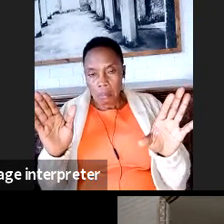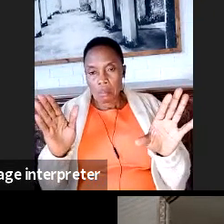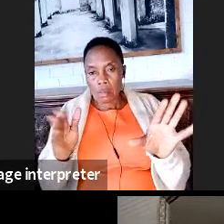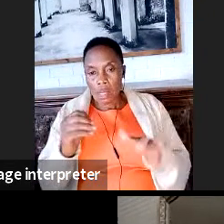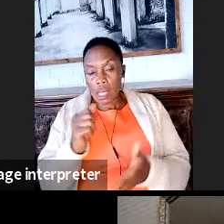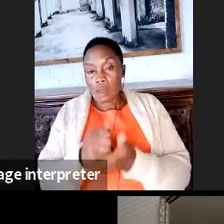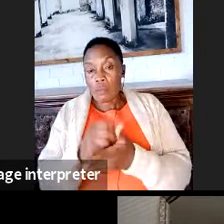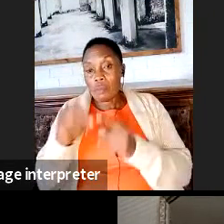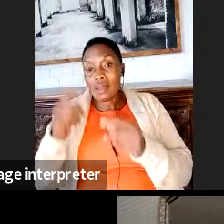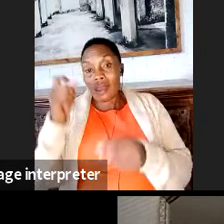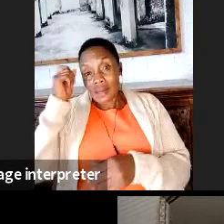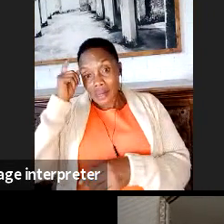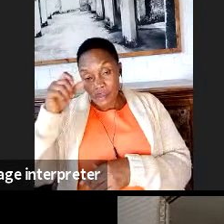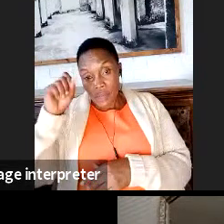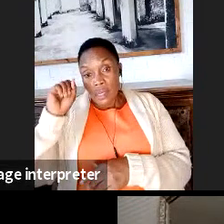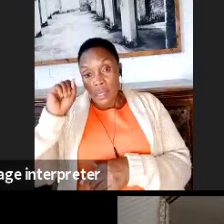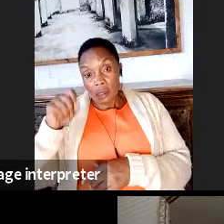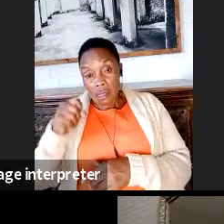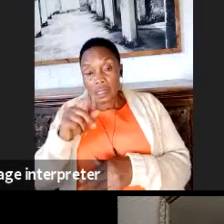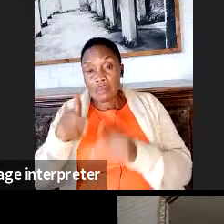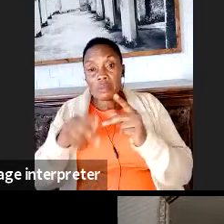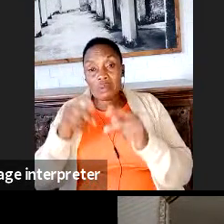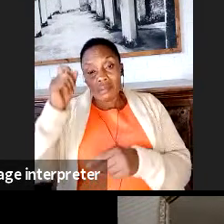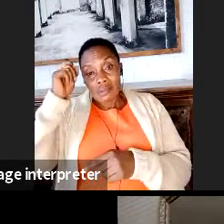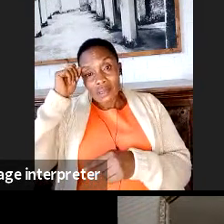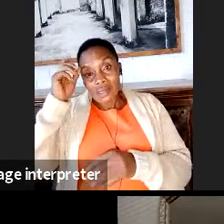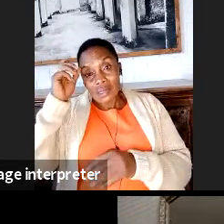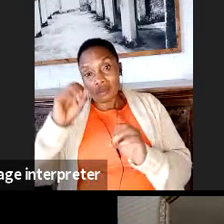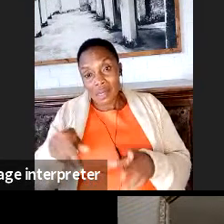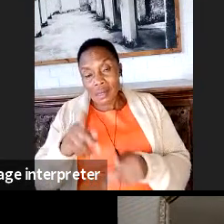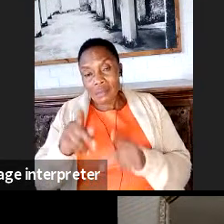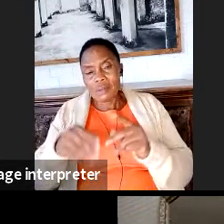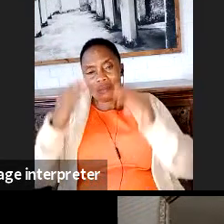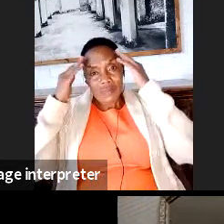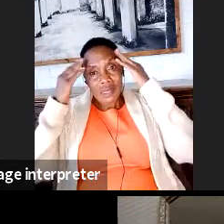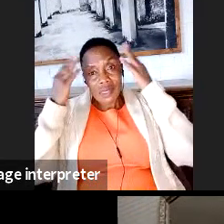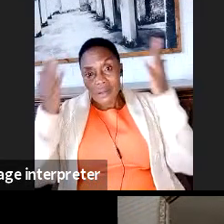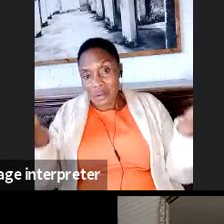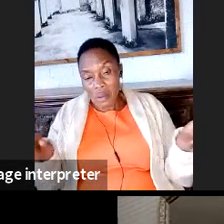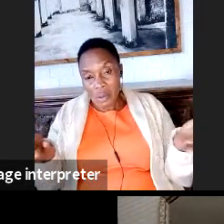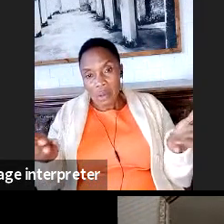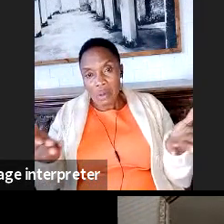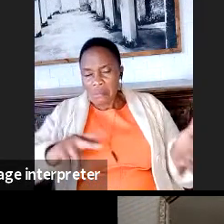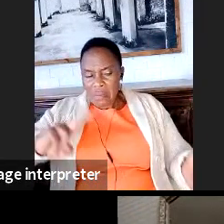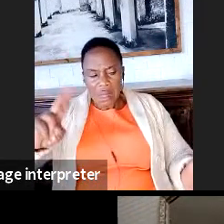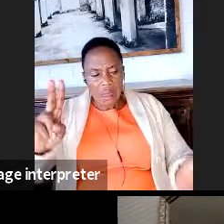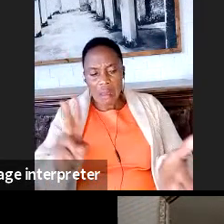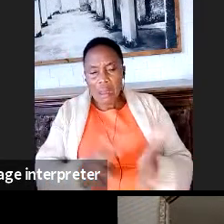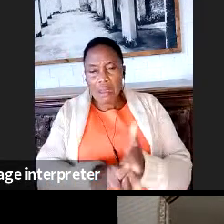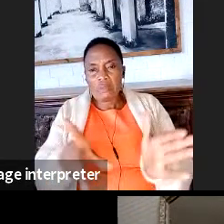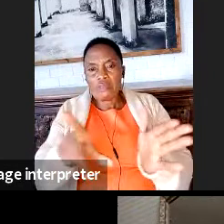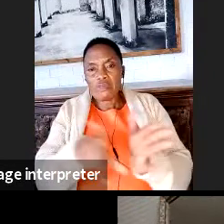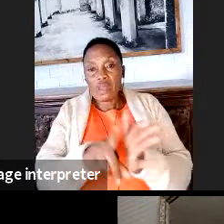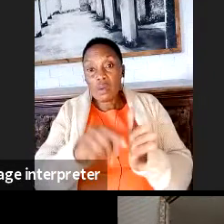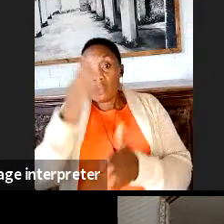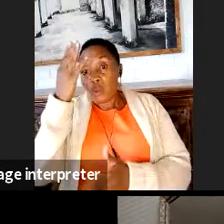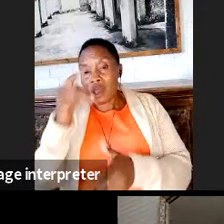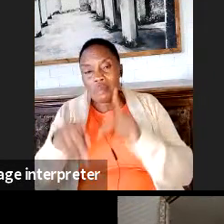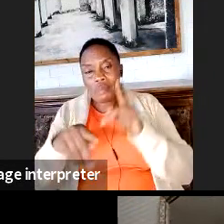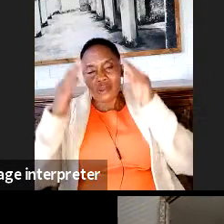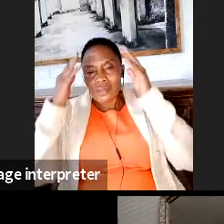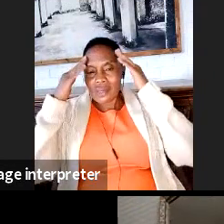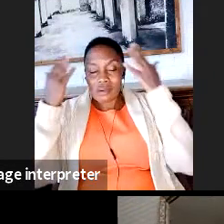laws, yet they're taking advantage of the ignorance of the general public to pass laws that they don't fully understand. So there's like kind